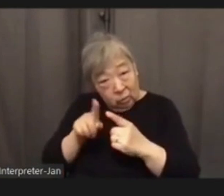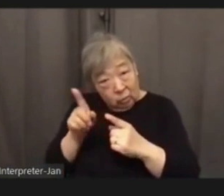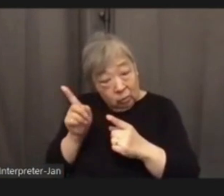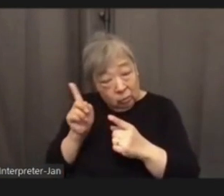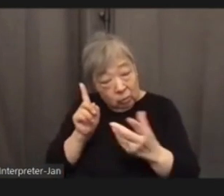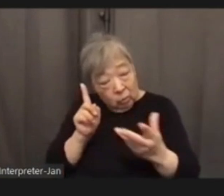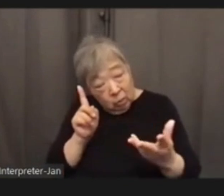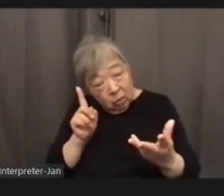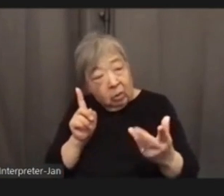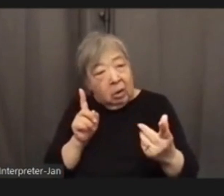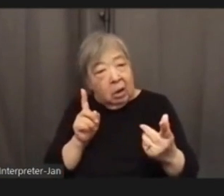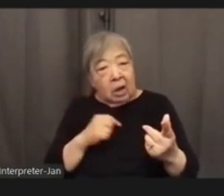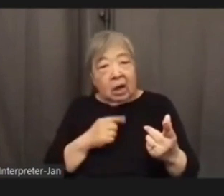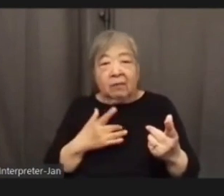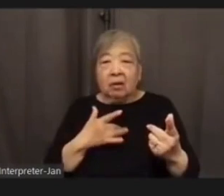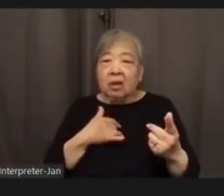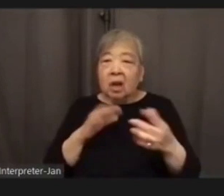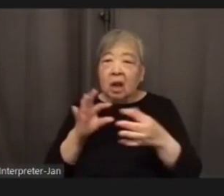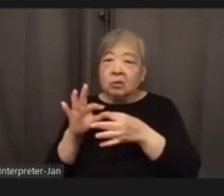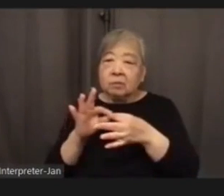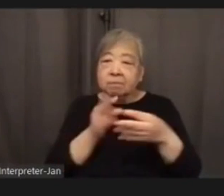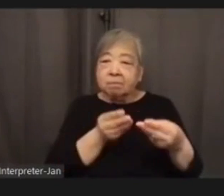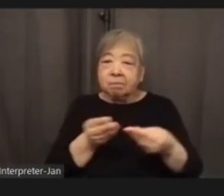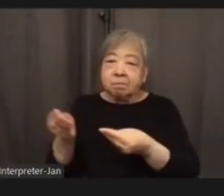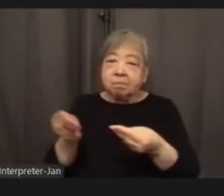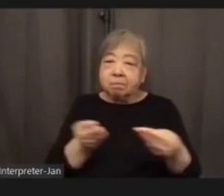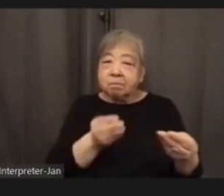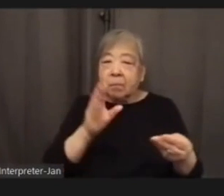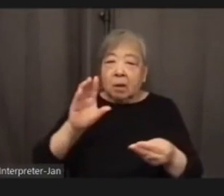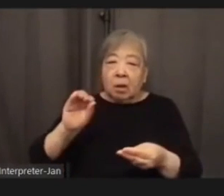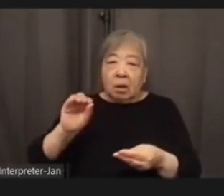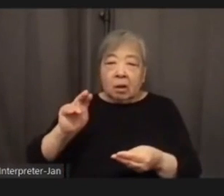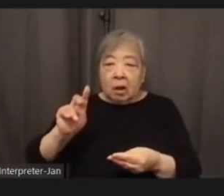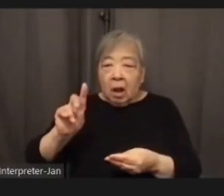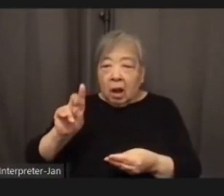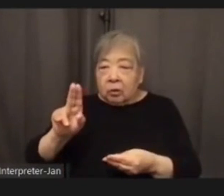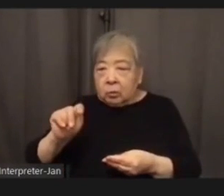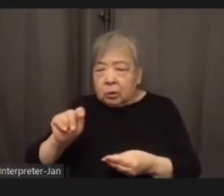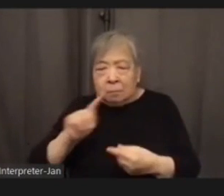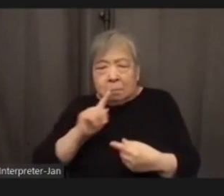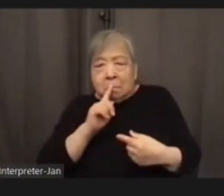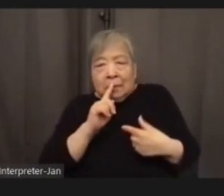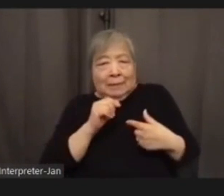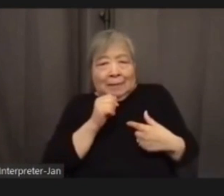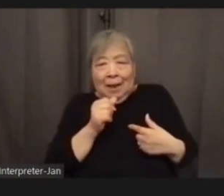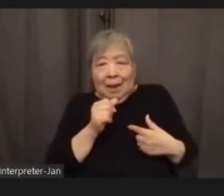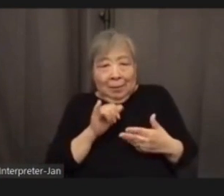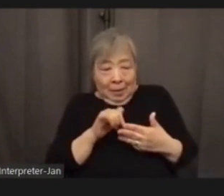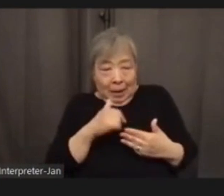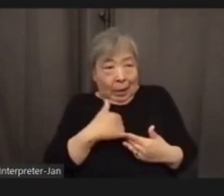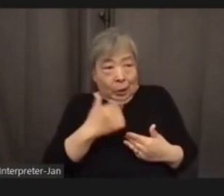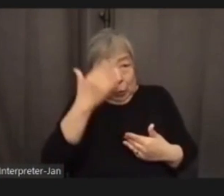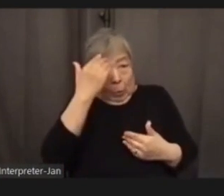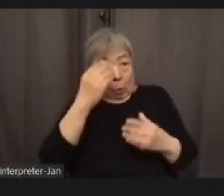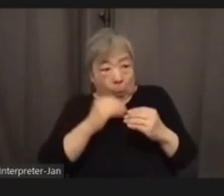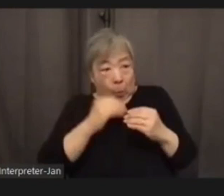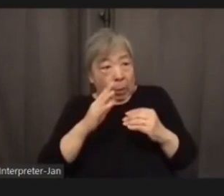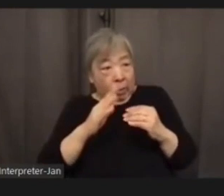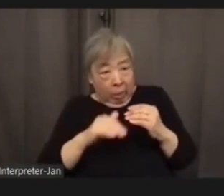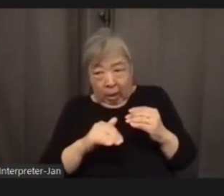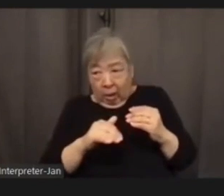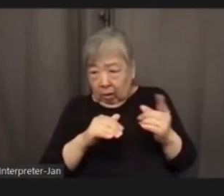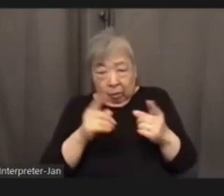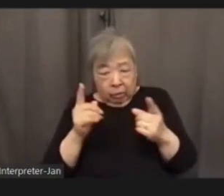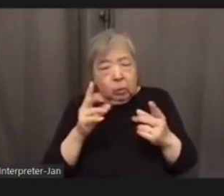And I felt like I was a conduit. It's not that I knew more than any one or the other. It is just